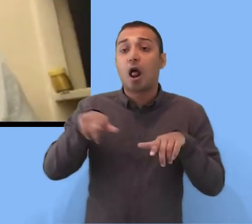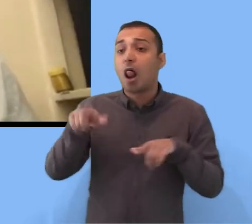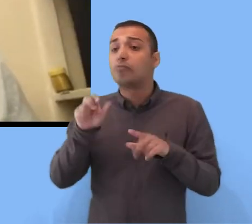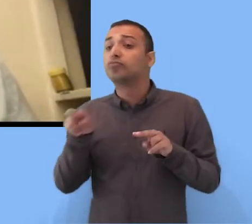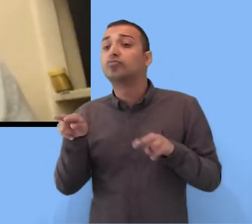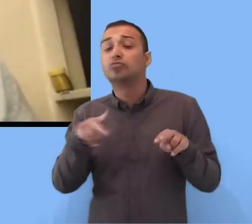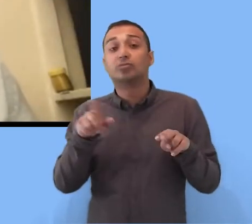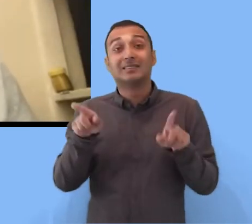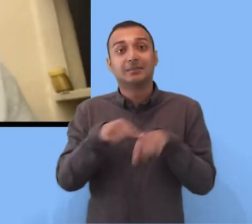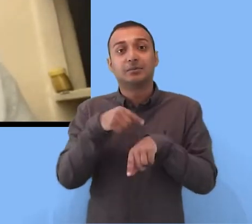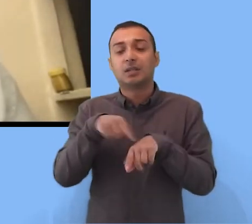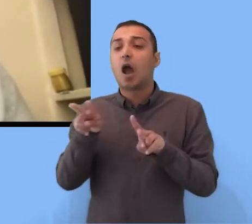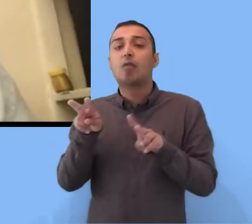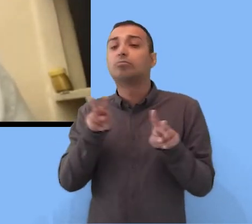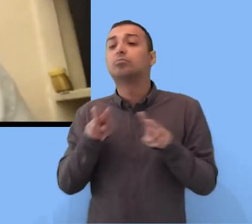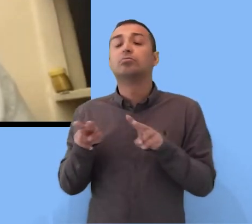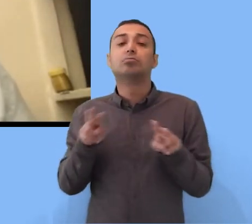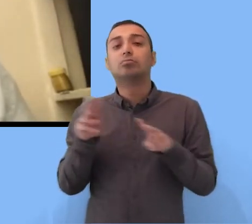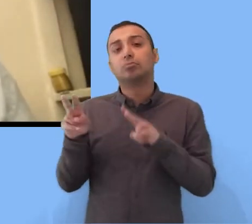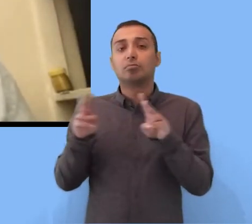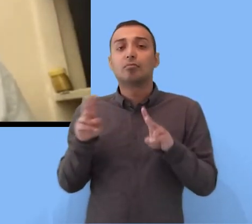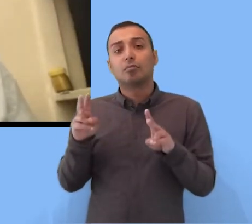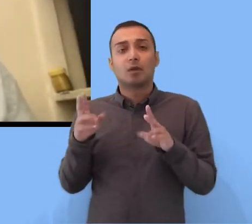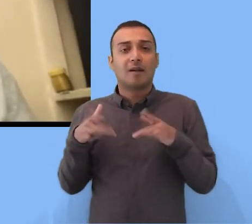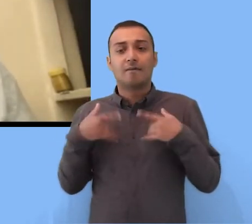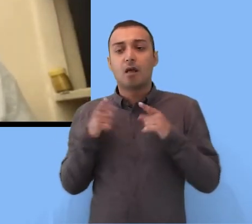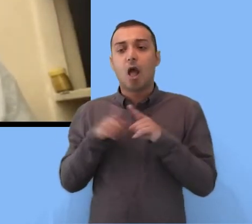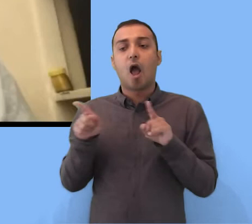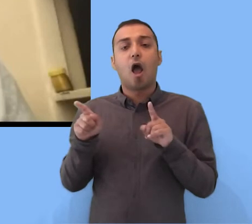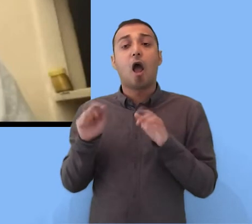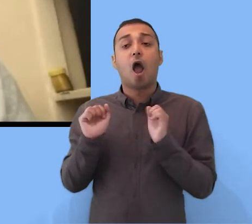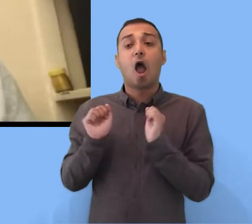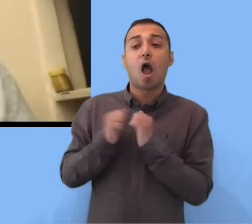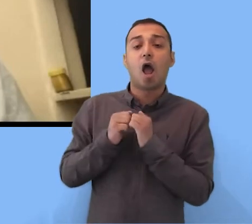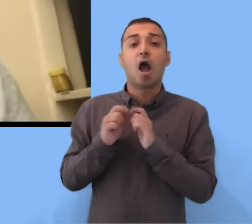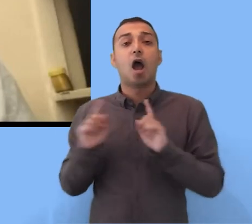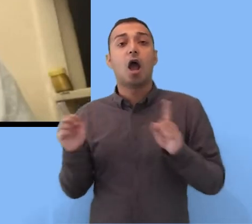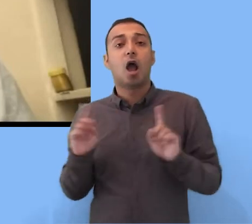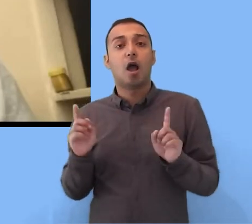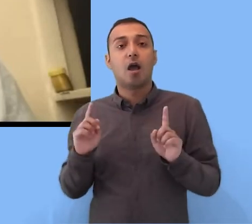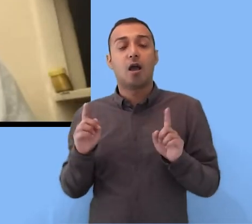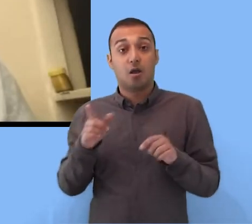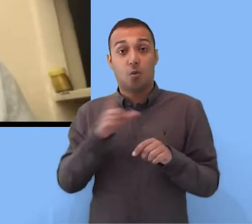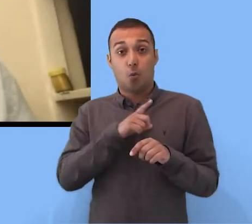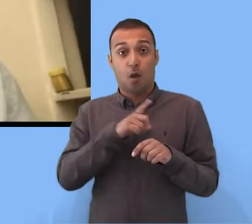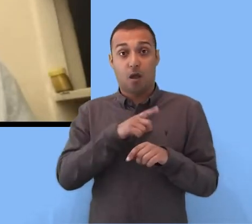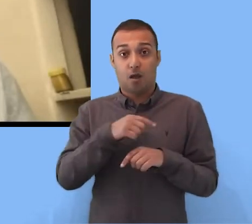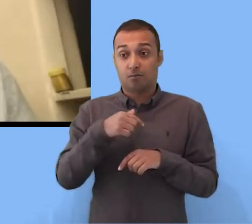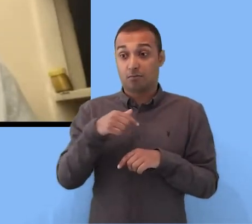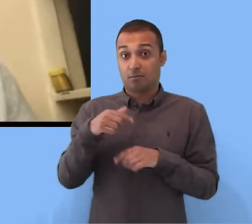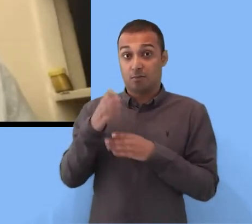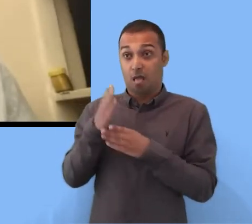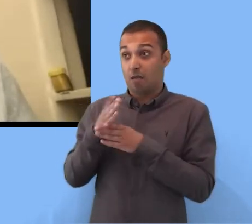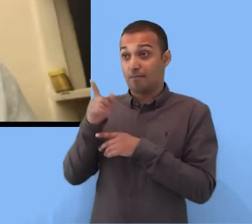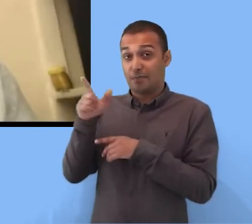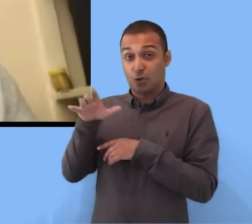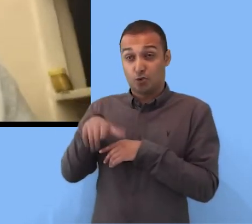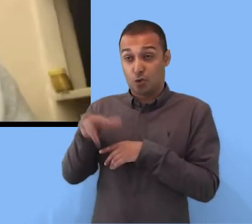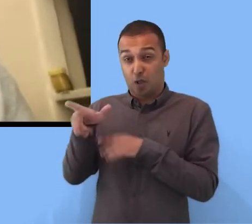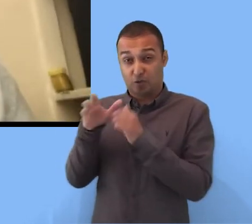Parents are entrusting us, they who they do not know, with their most precious